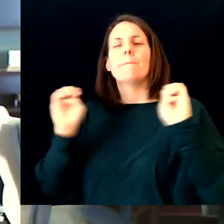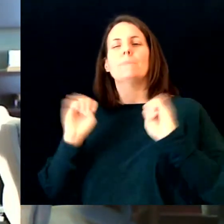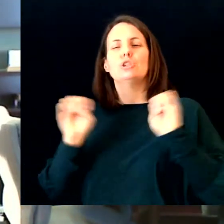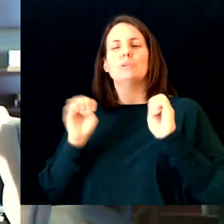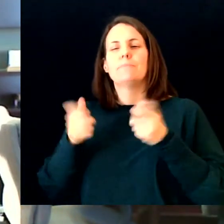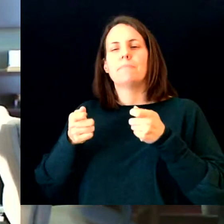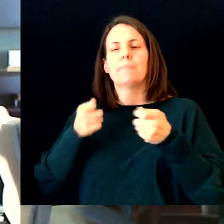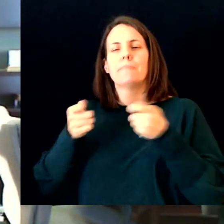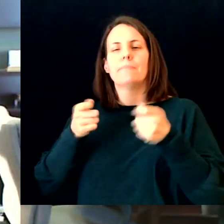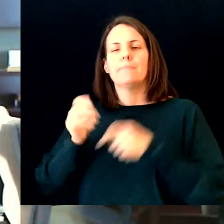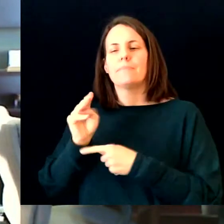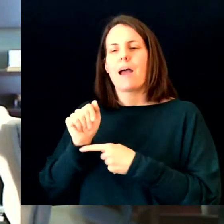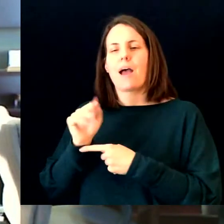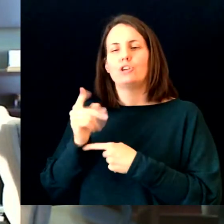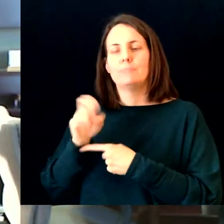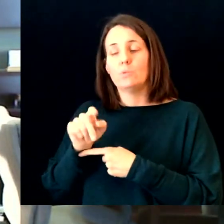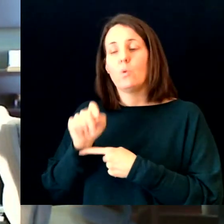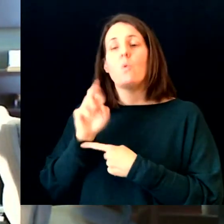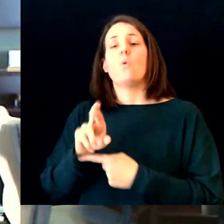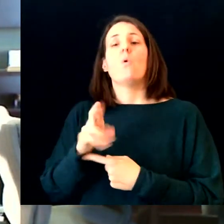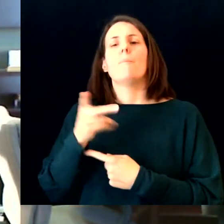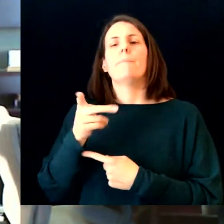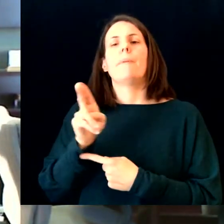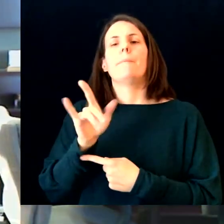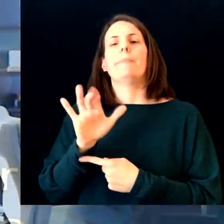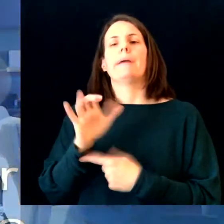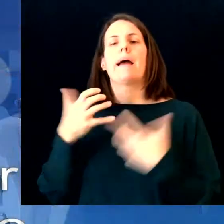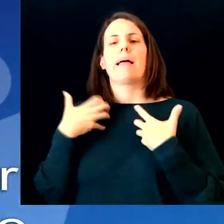further requests up to the state system.